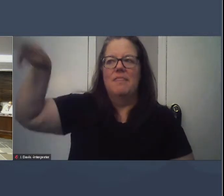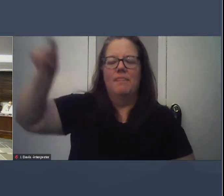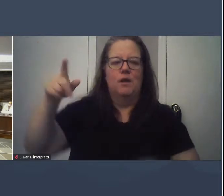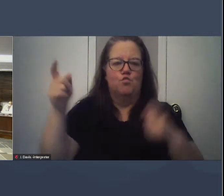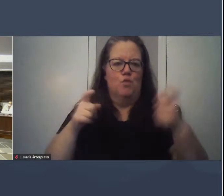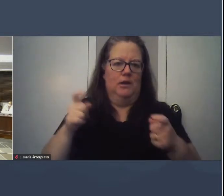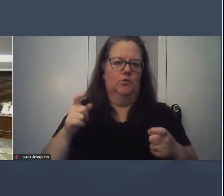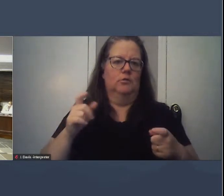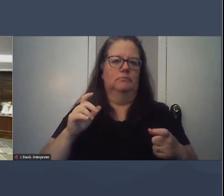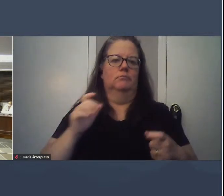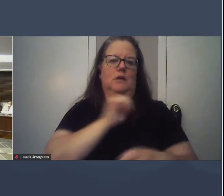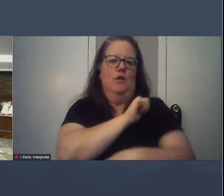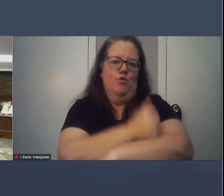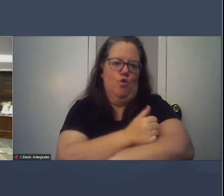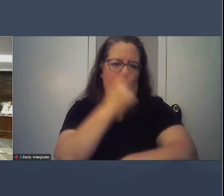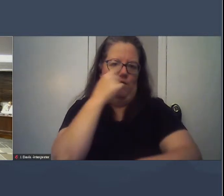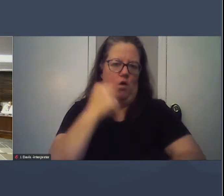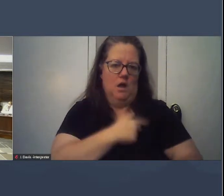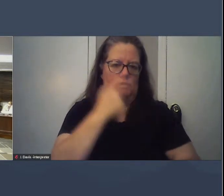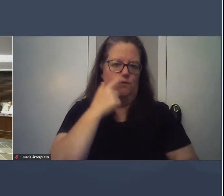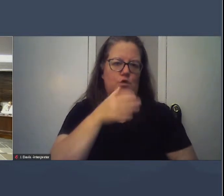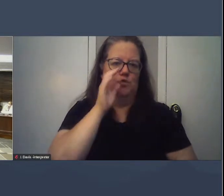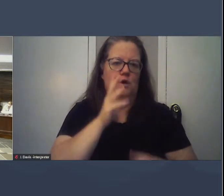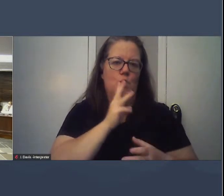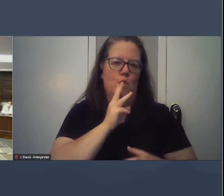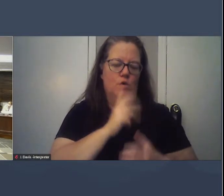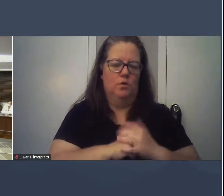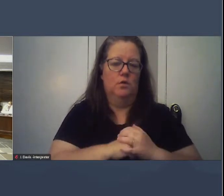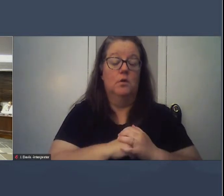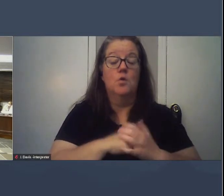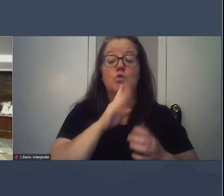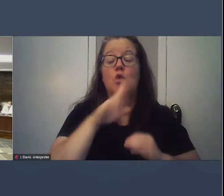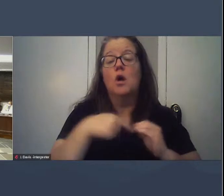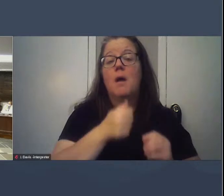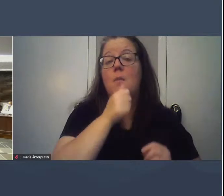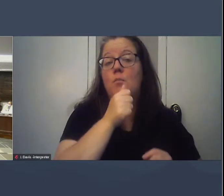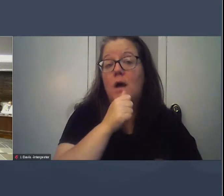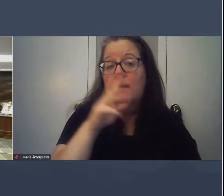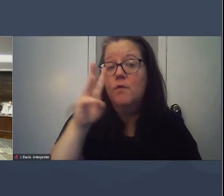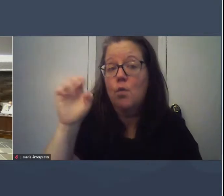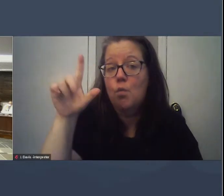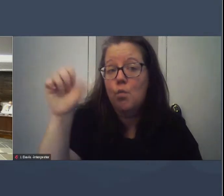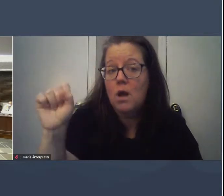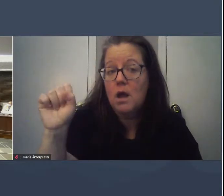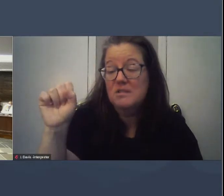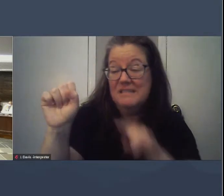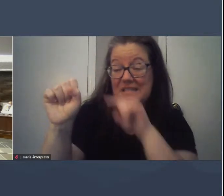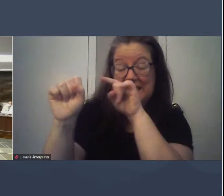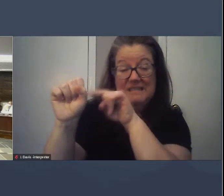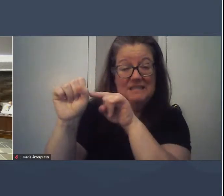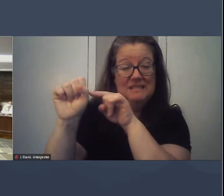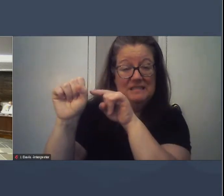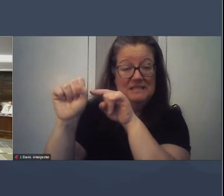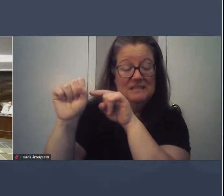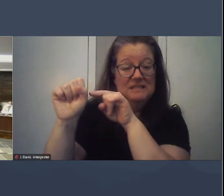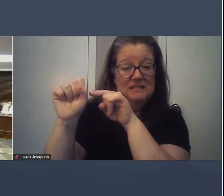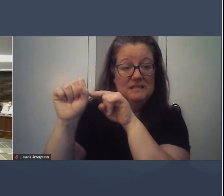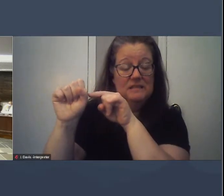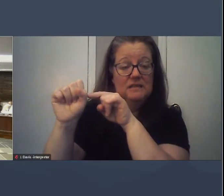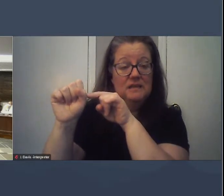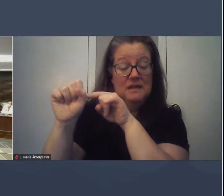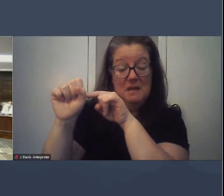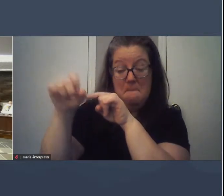these matters. Okay. Drinking water. And then when we talk about private wells, those wells, I mean, don't they have